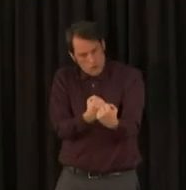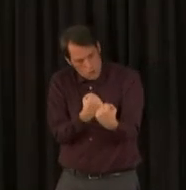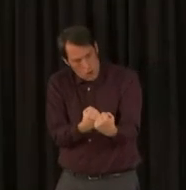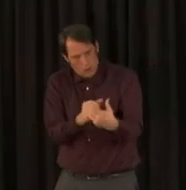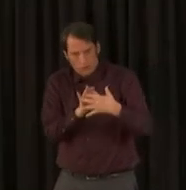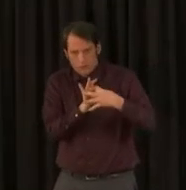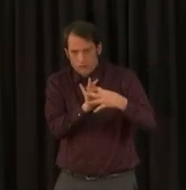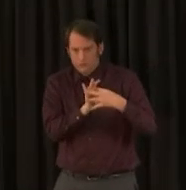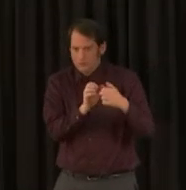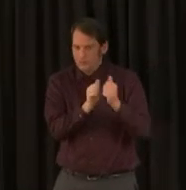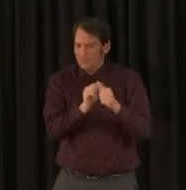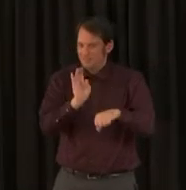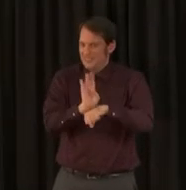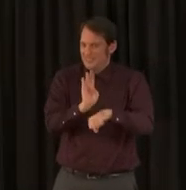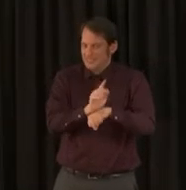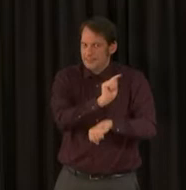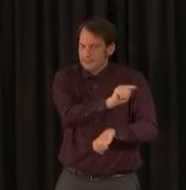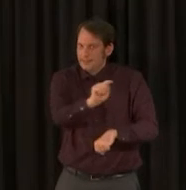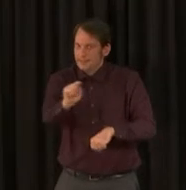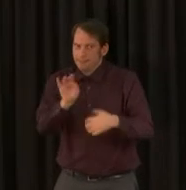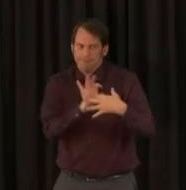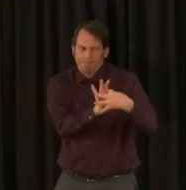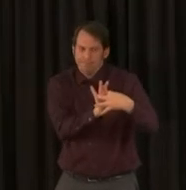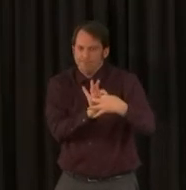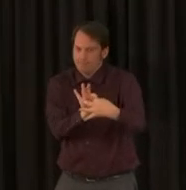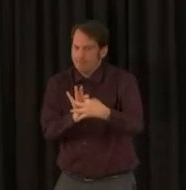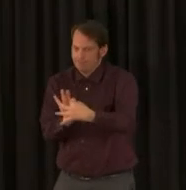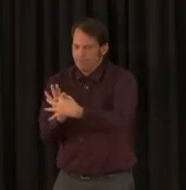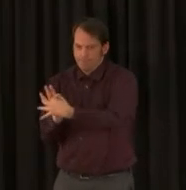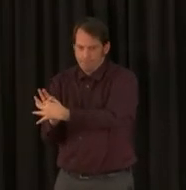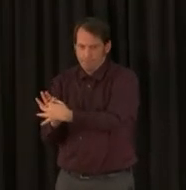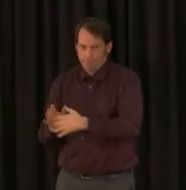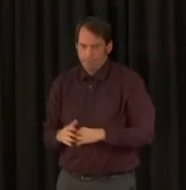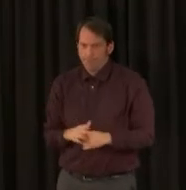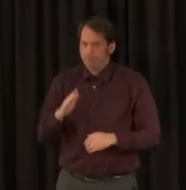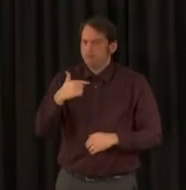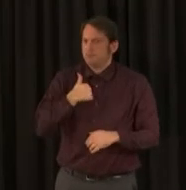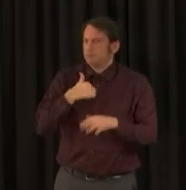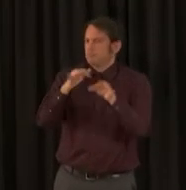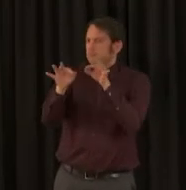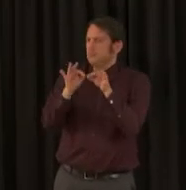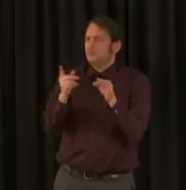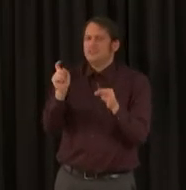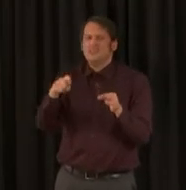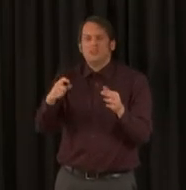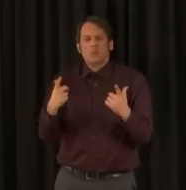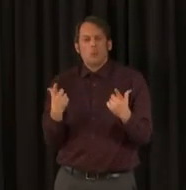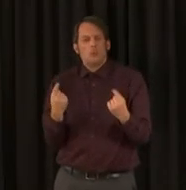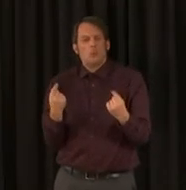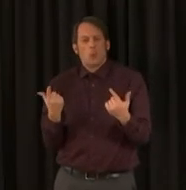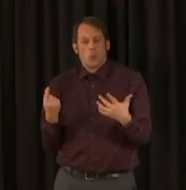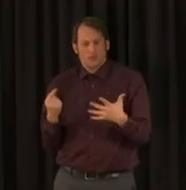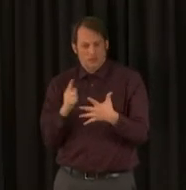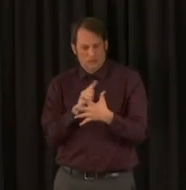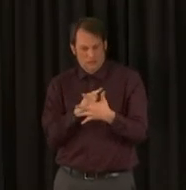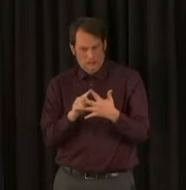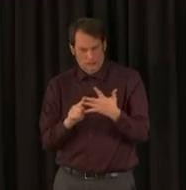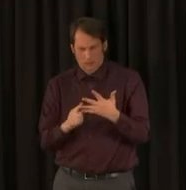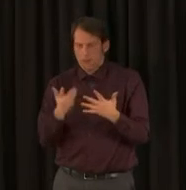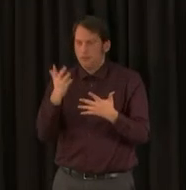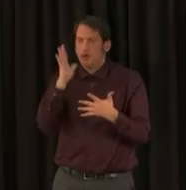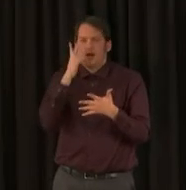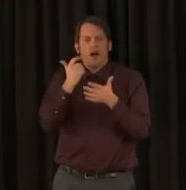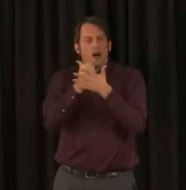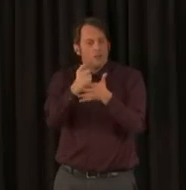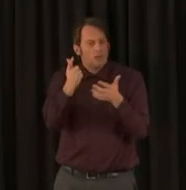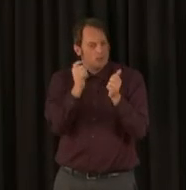we explain very transparently what that is, what steps need to be taken, et cetera. So I think it's all about the approach.